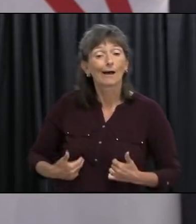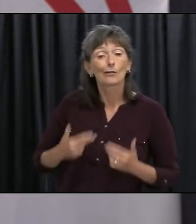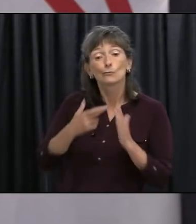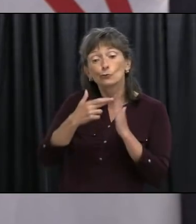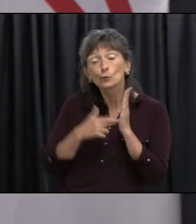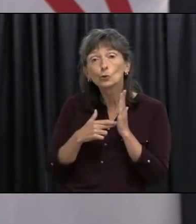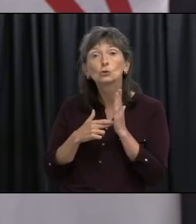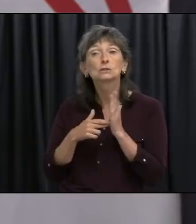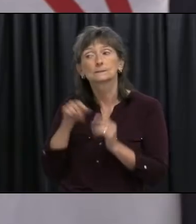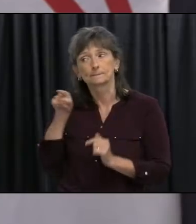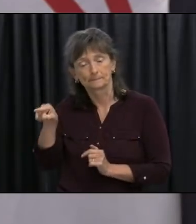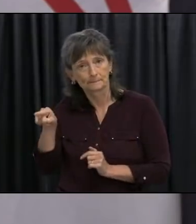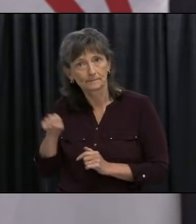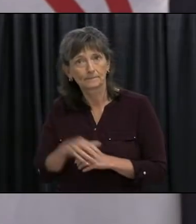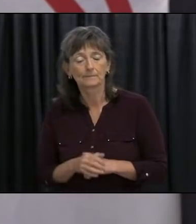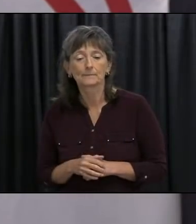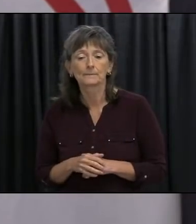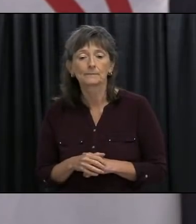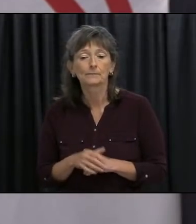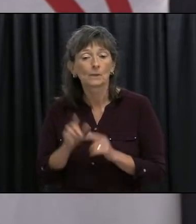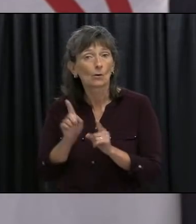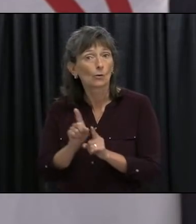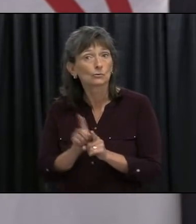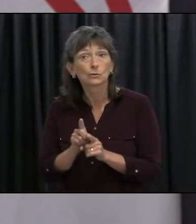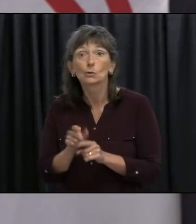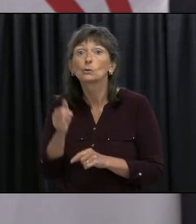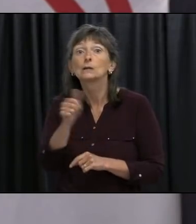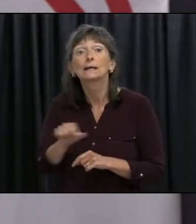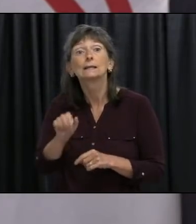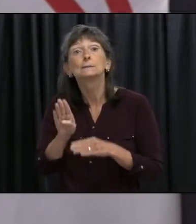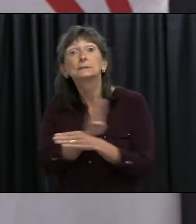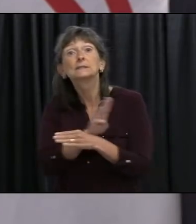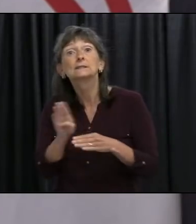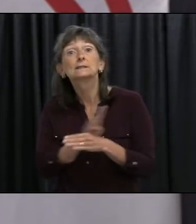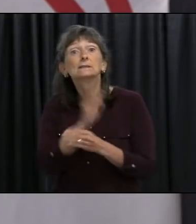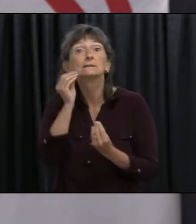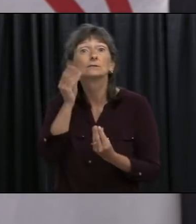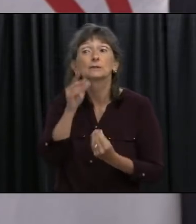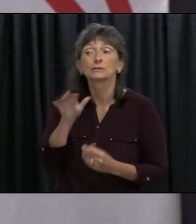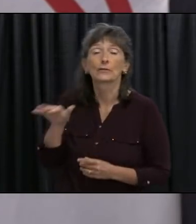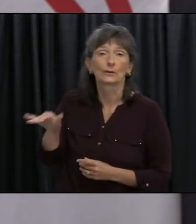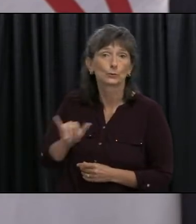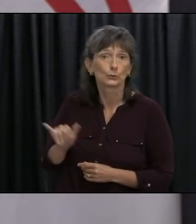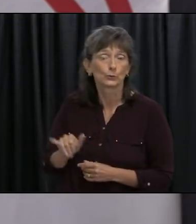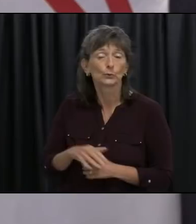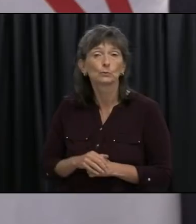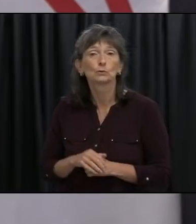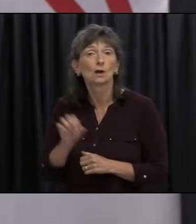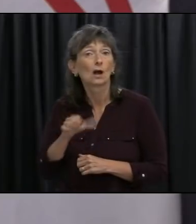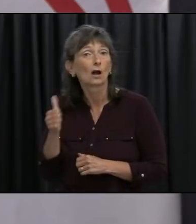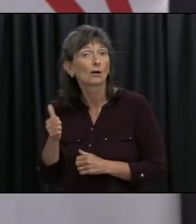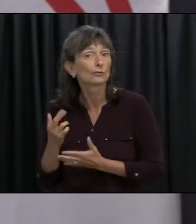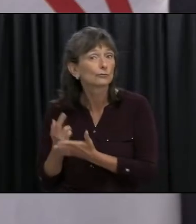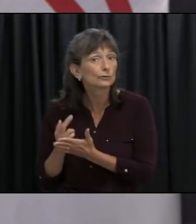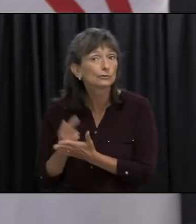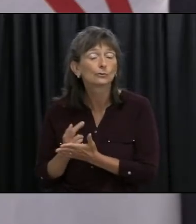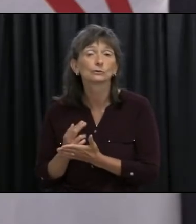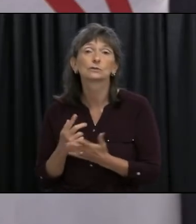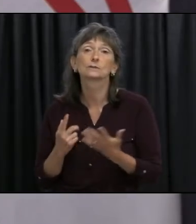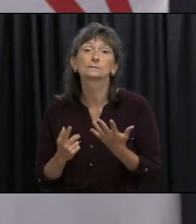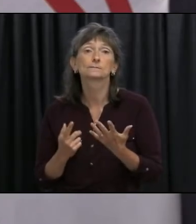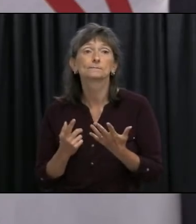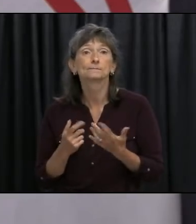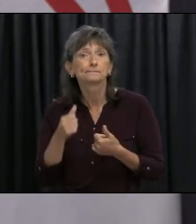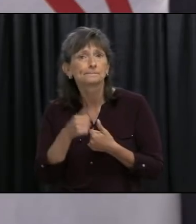guidelines. There's also information there for businesses. And there's lots of other resources that we have within our province. I just want to